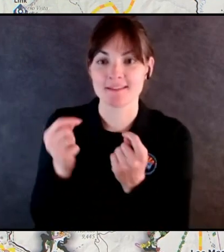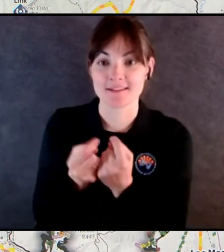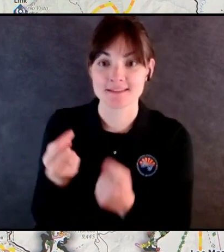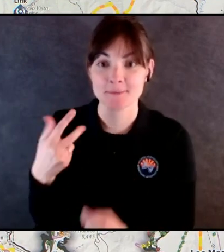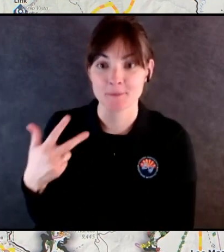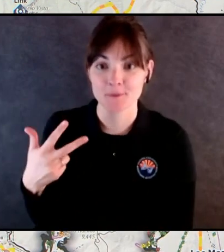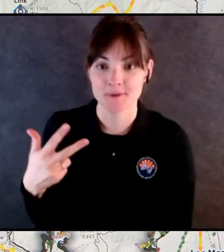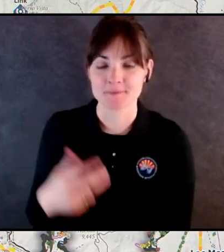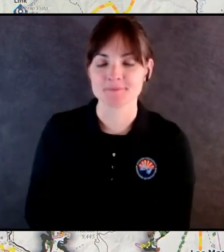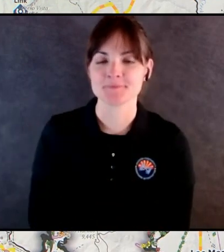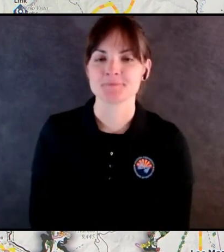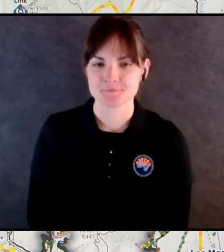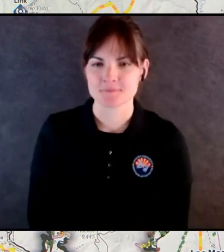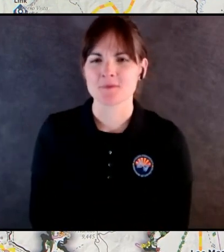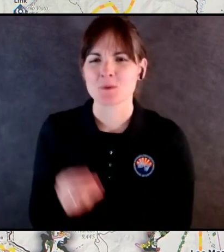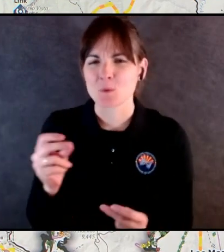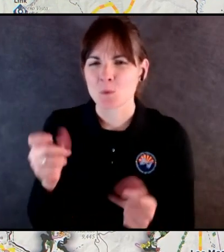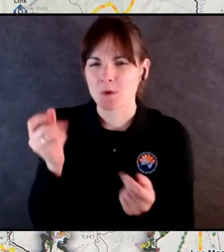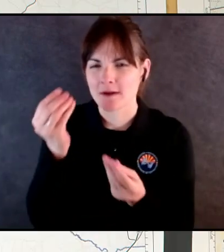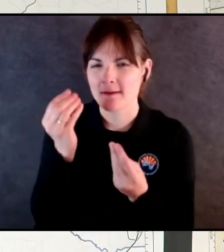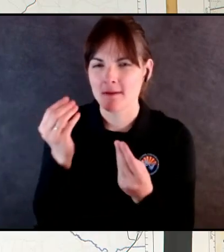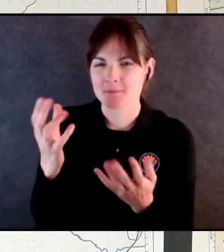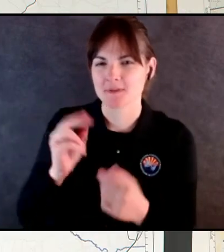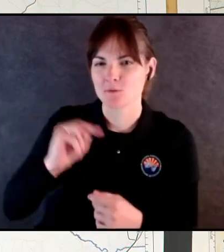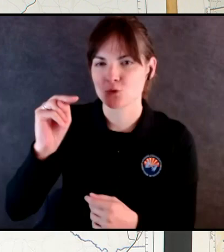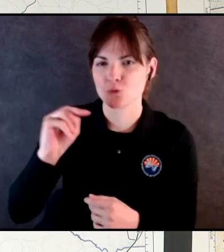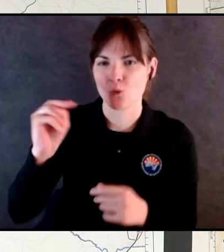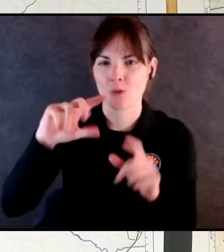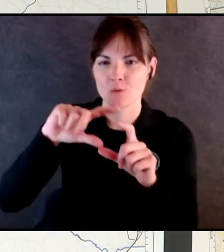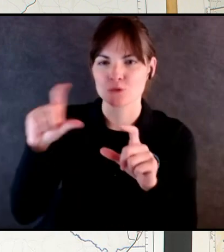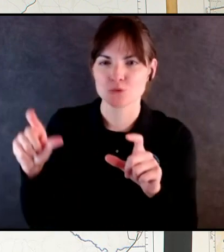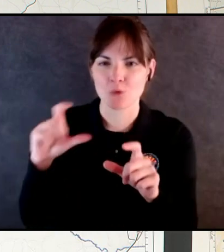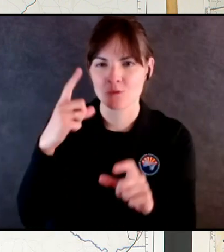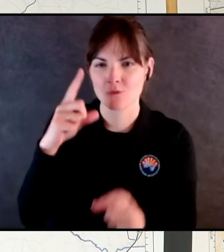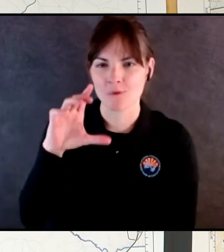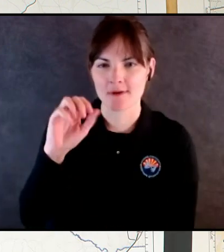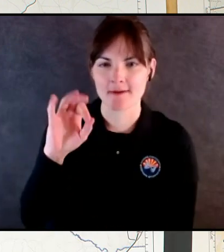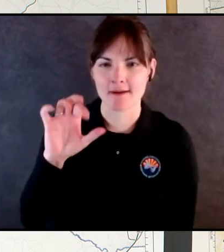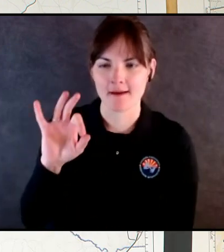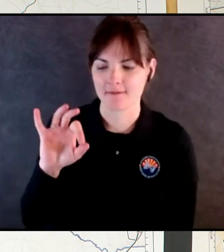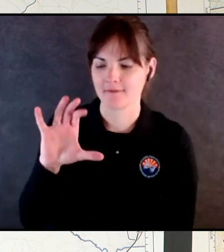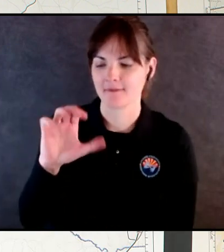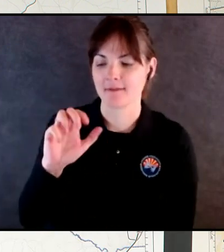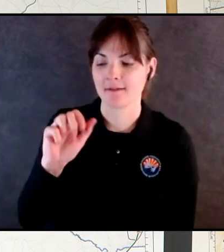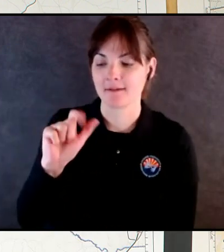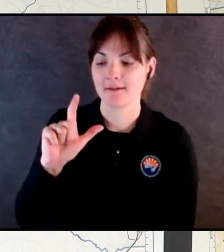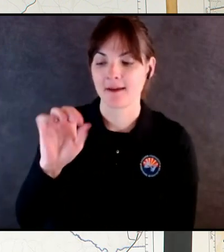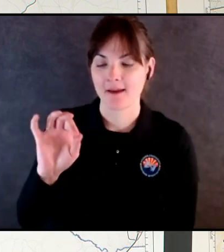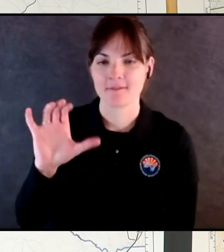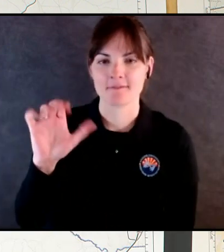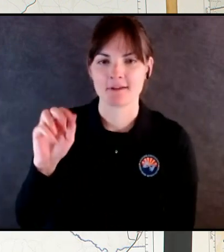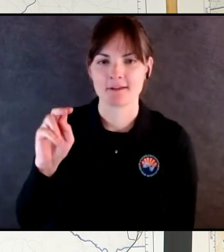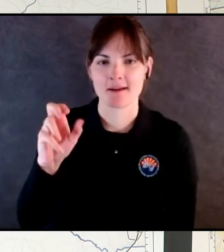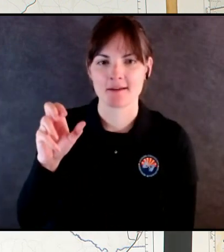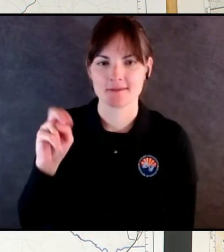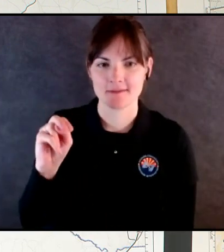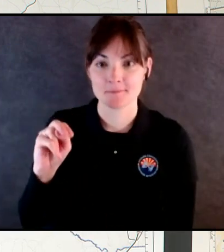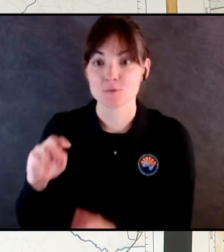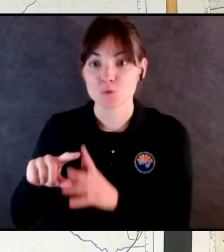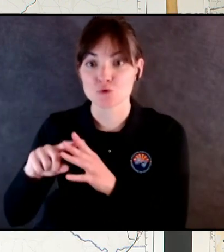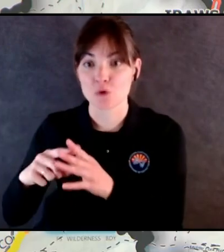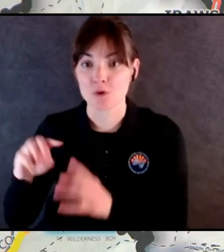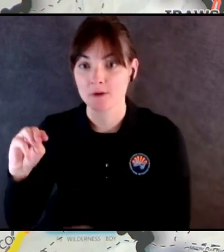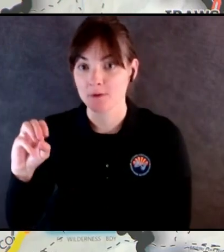update on the north zone of the Calf Canyon fire. So starting down here in the Mora area, we have crews. We have actually